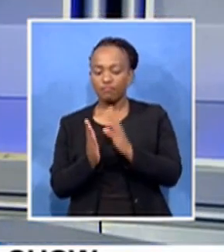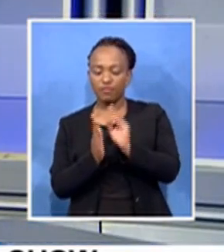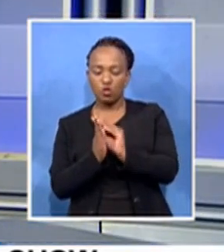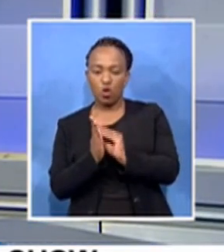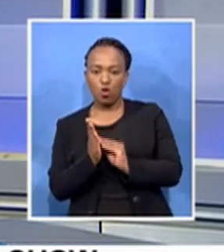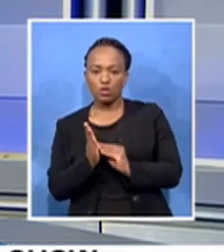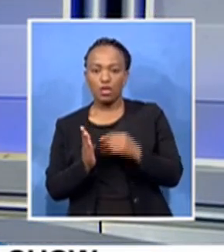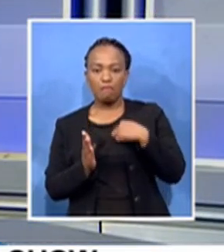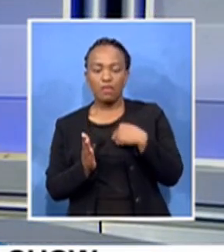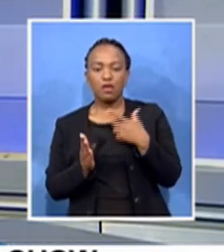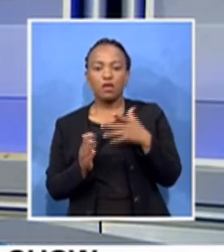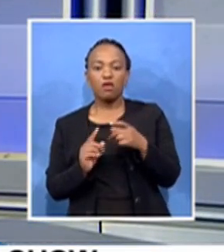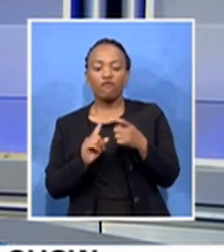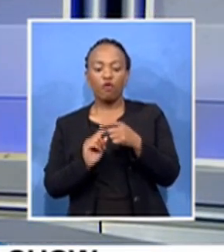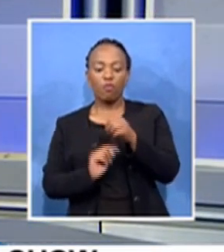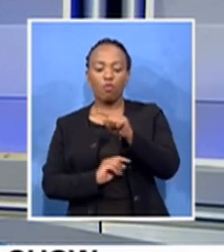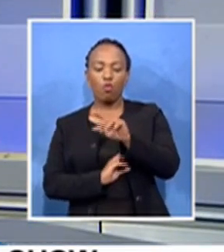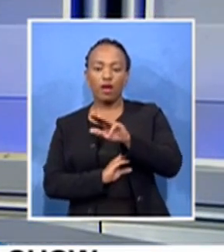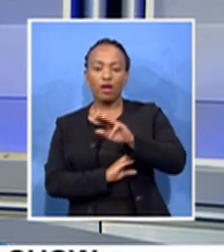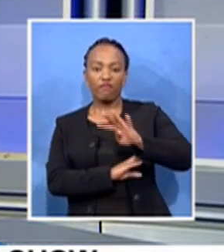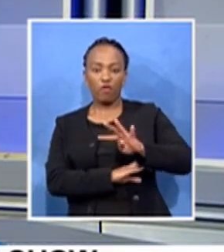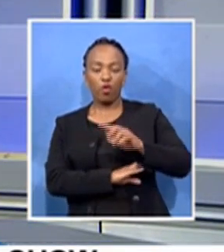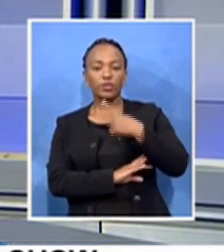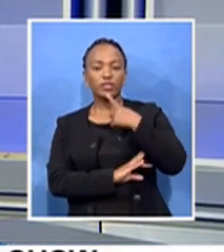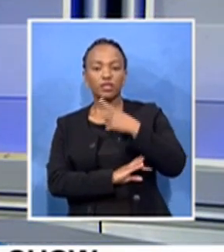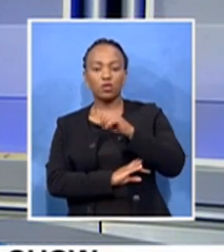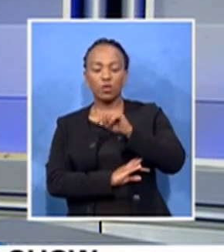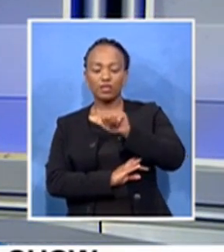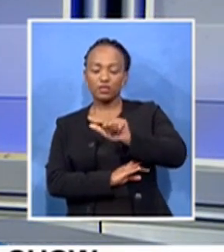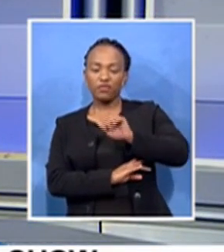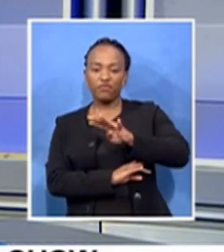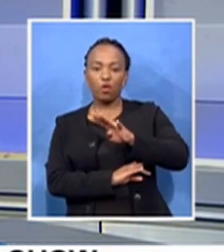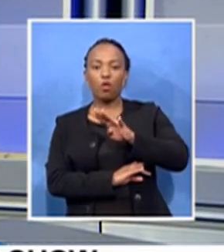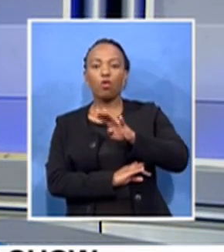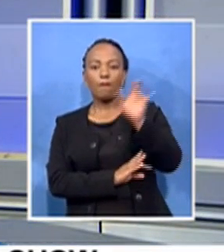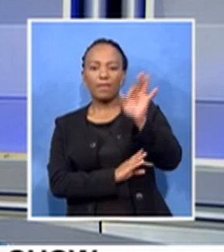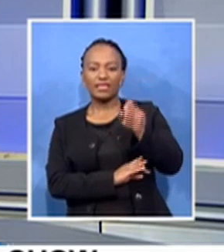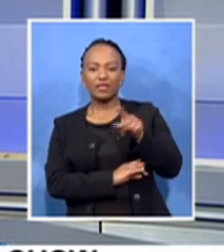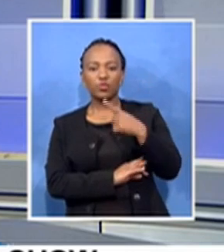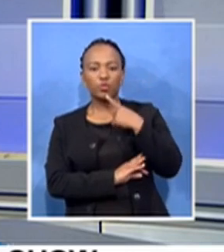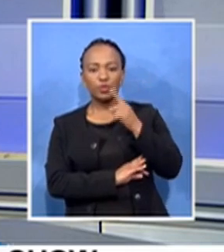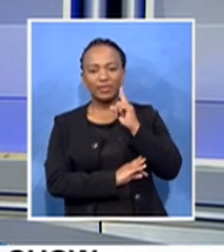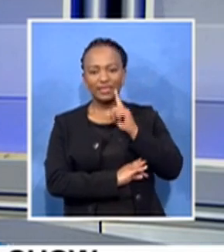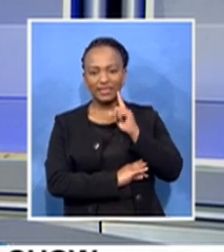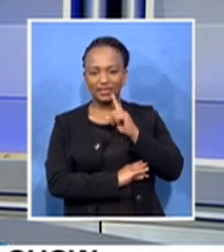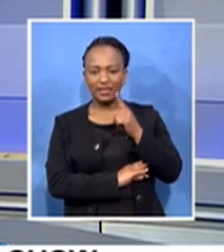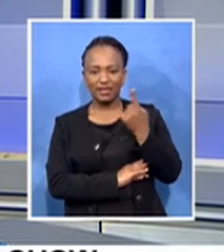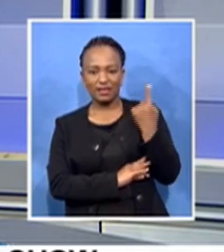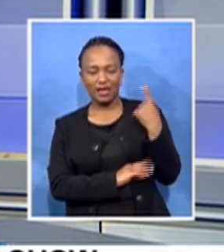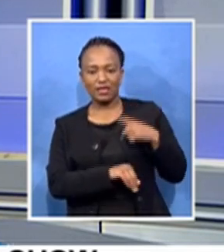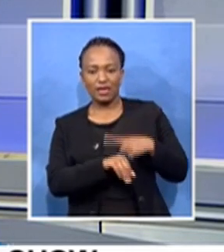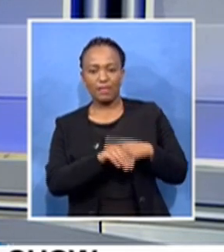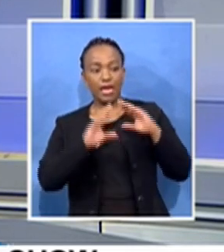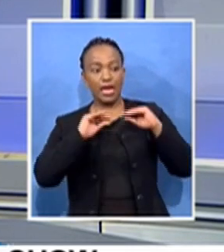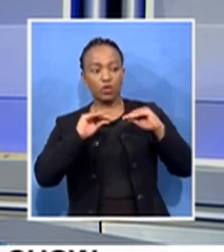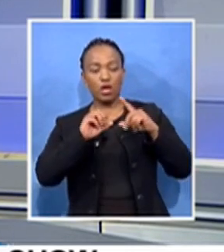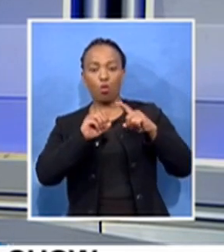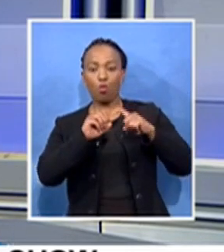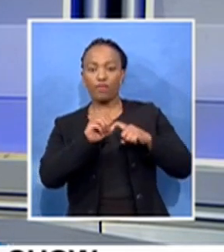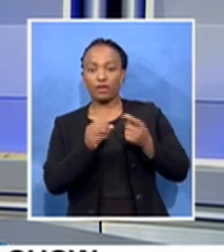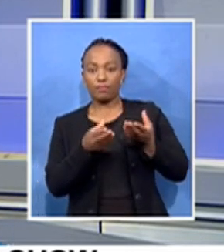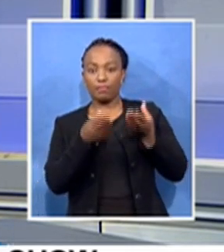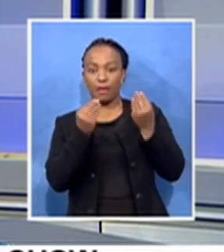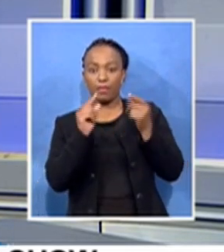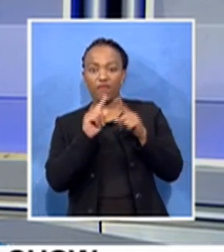says, only 64% of teachers were educationally qualified. Now more than 400,000 of